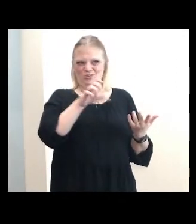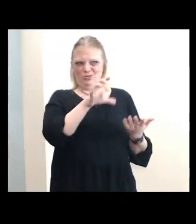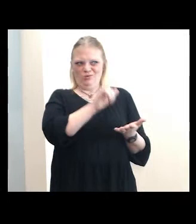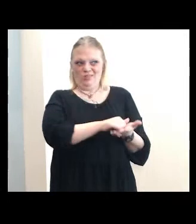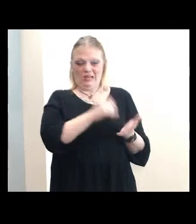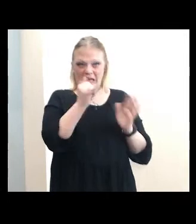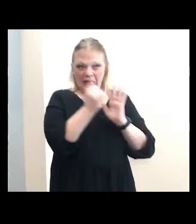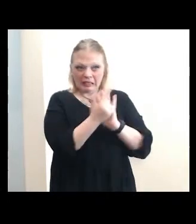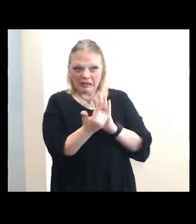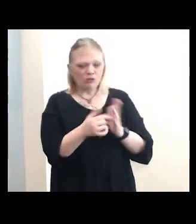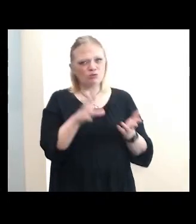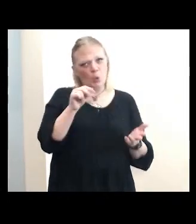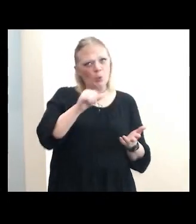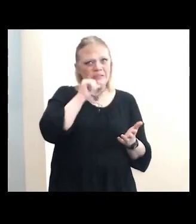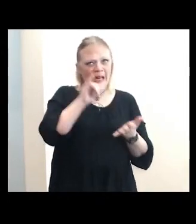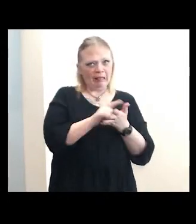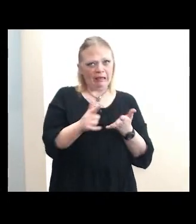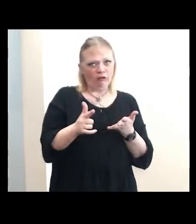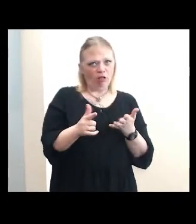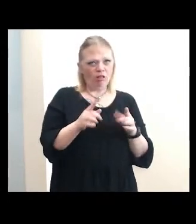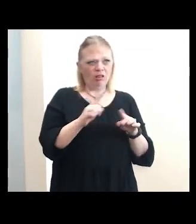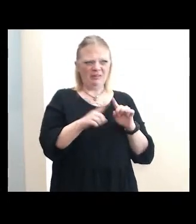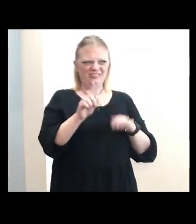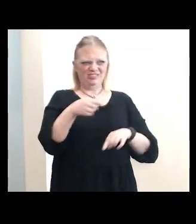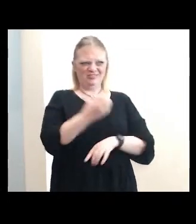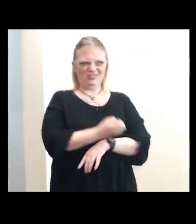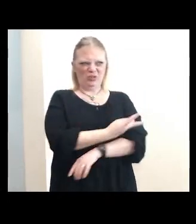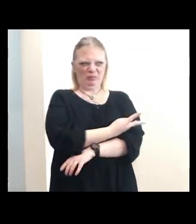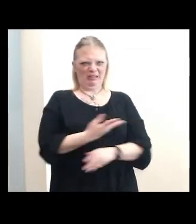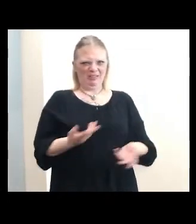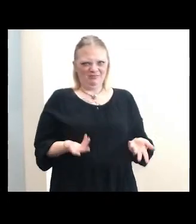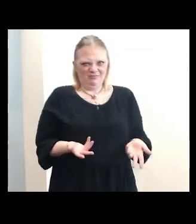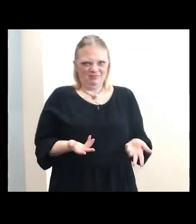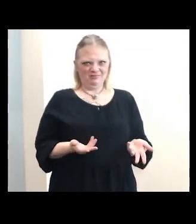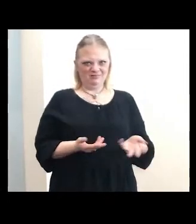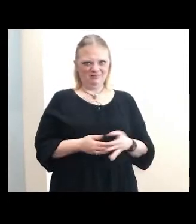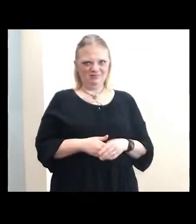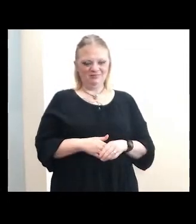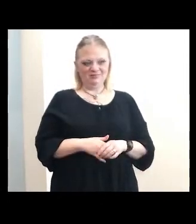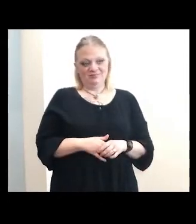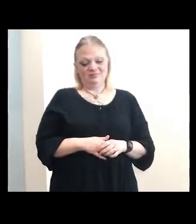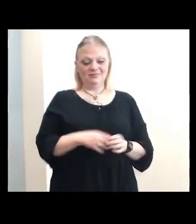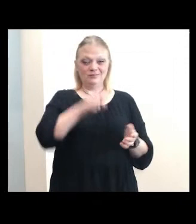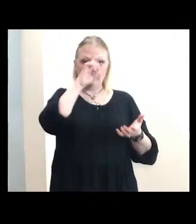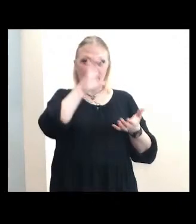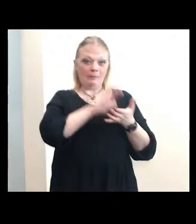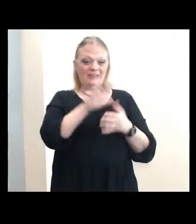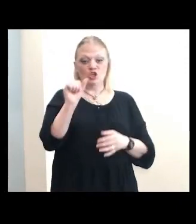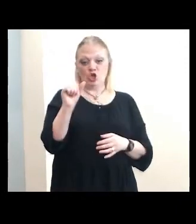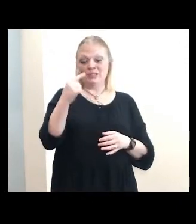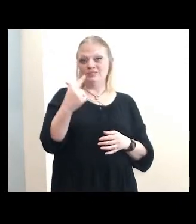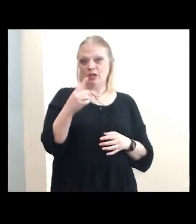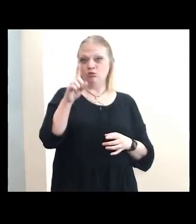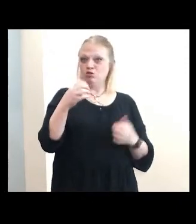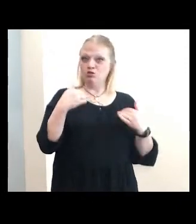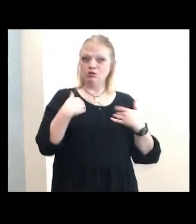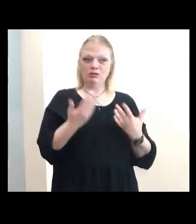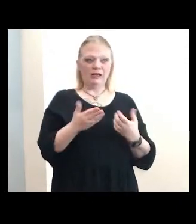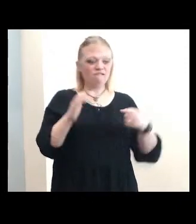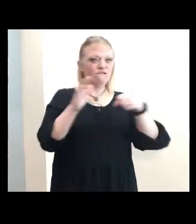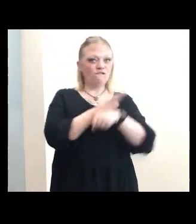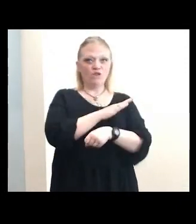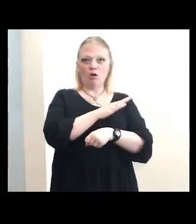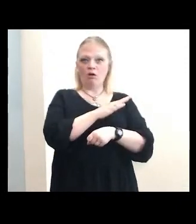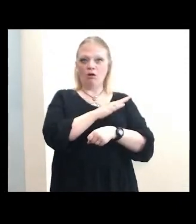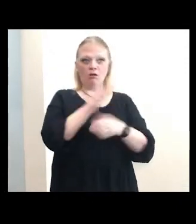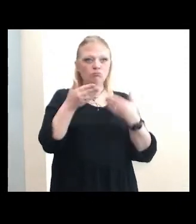Is it illegal? It's not illegal. It's just creepy. So I believe the Attorney General should have full carte blanche